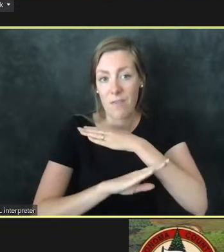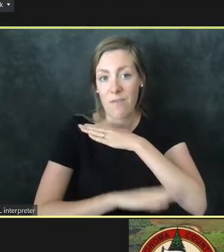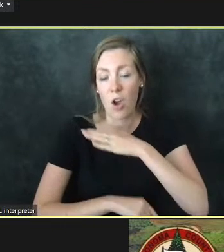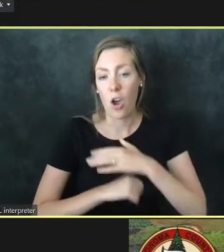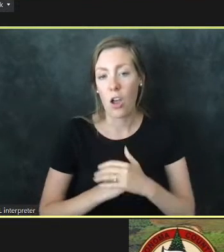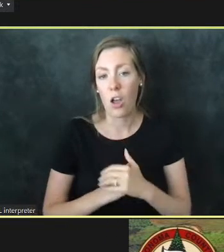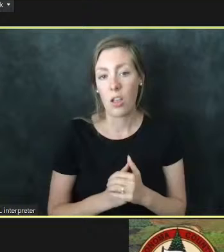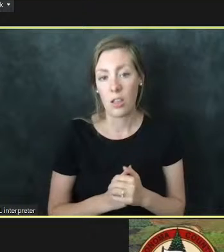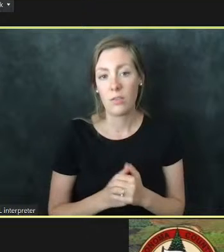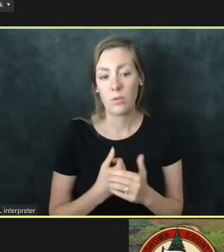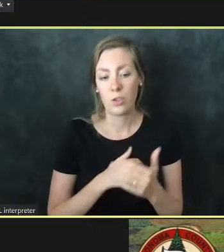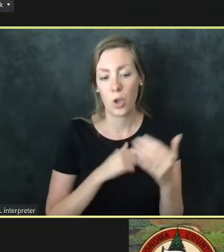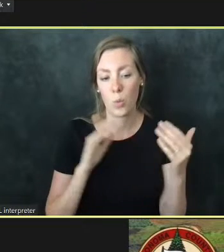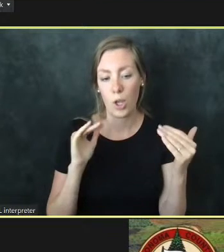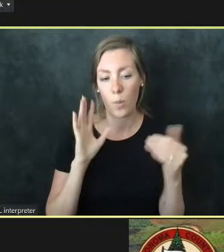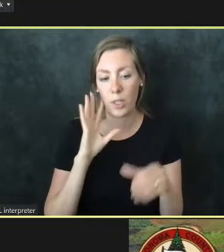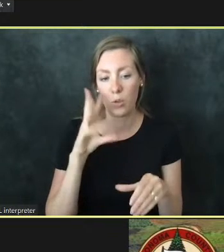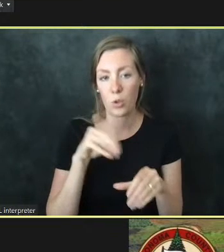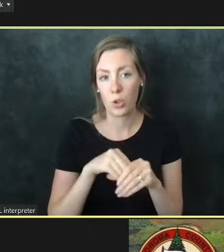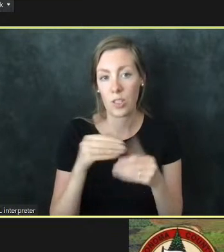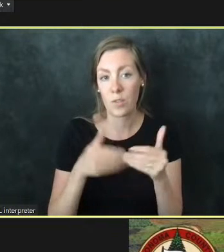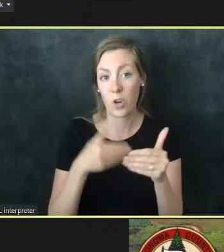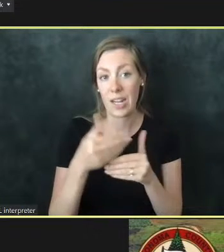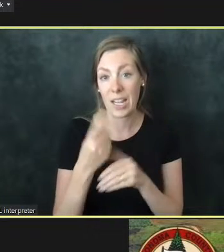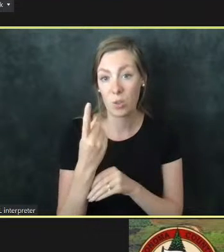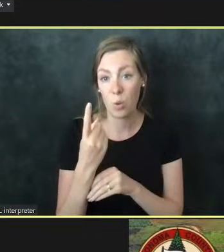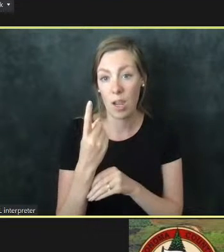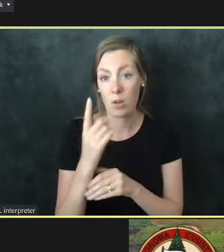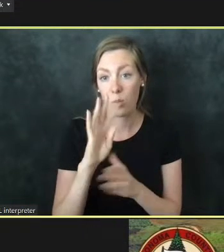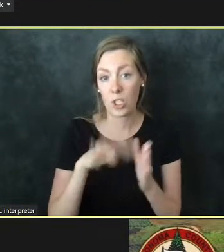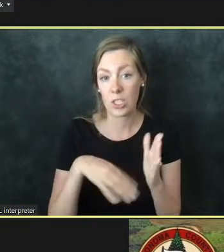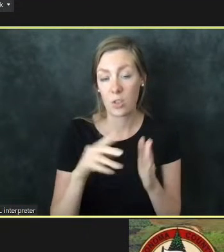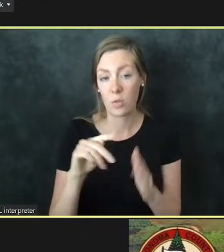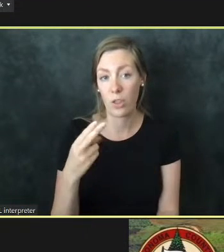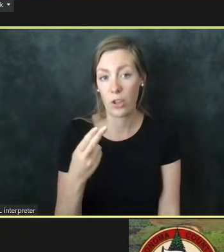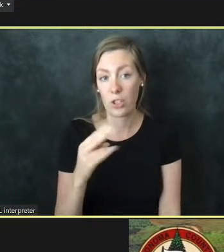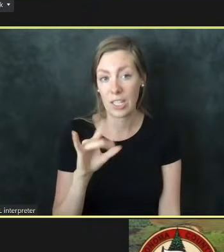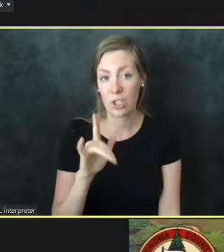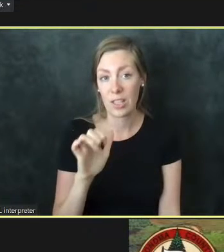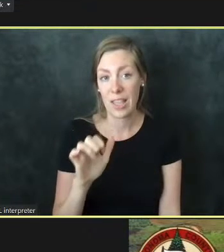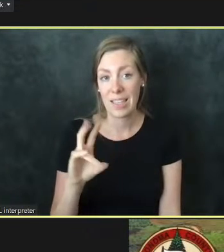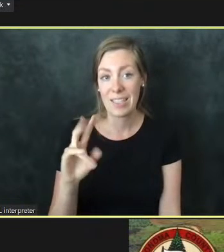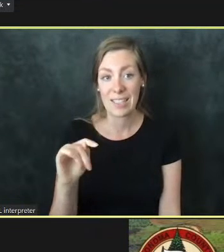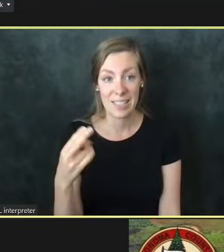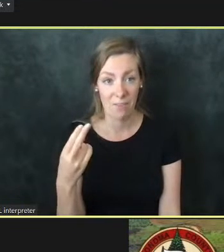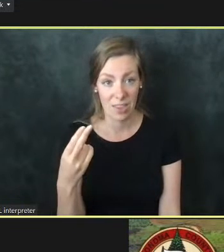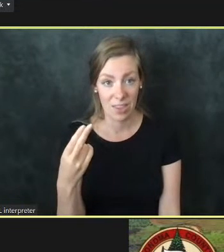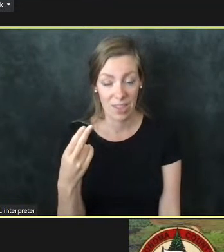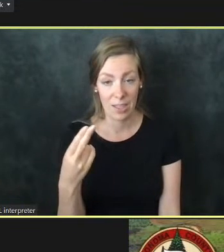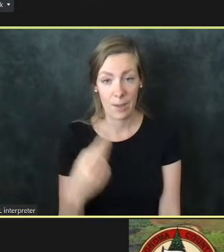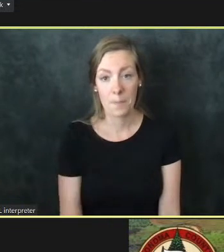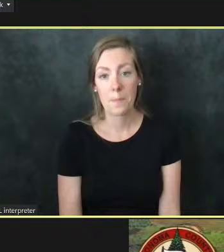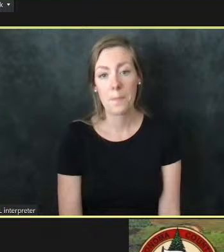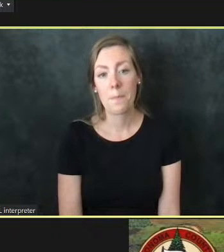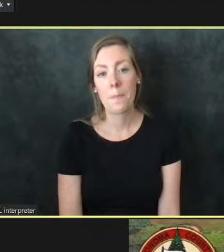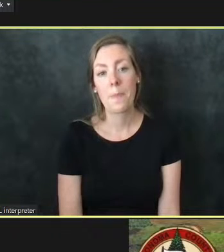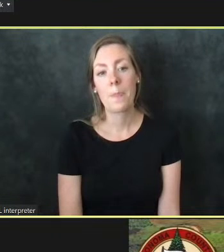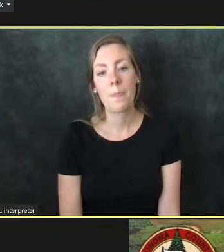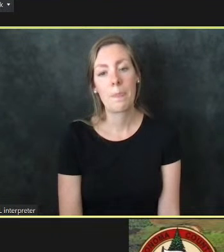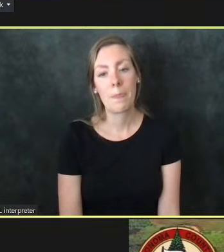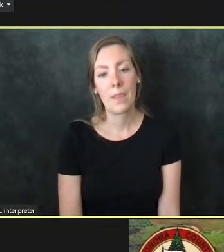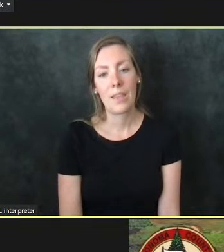Vamos a ver dónde vamos join us for our next y one, ojalá which is que scheduled se for unan con Thursday, July nosotros cada 7th. año. La siguiente va a ser para I just julio. want to